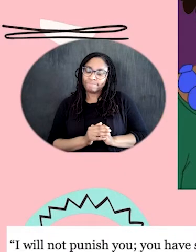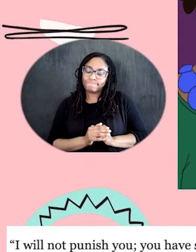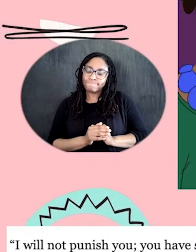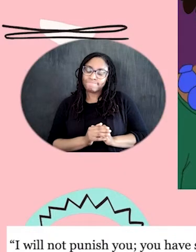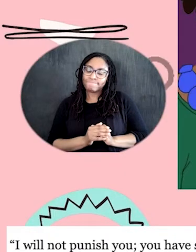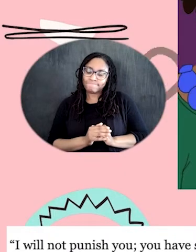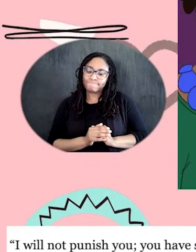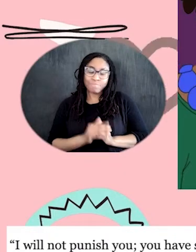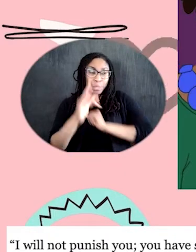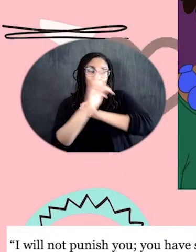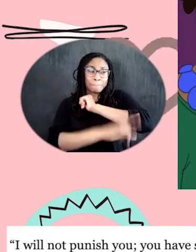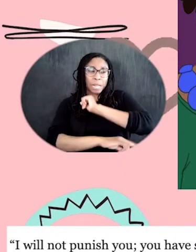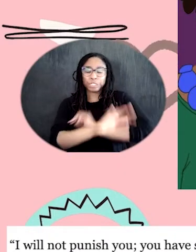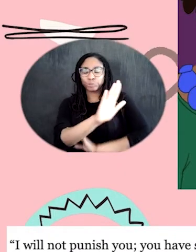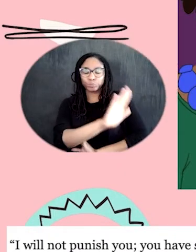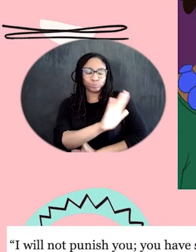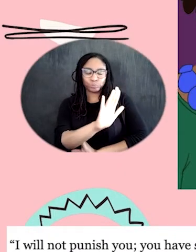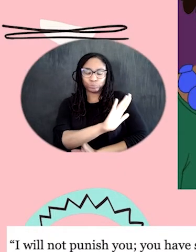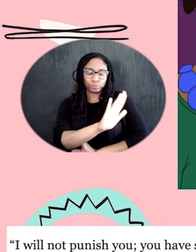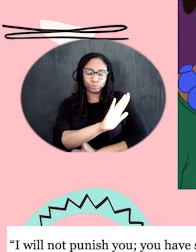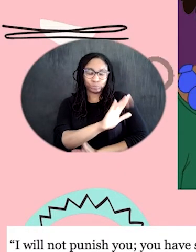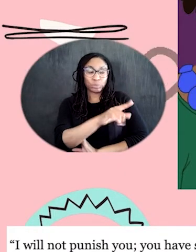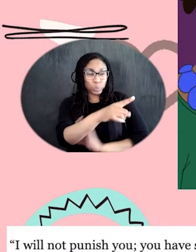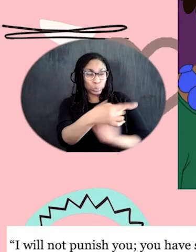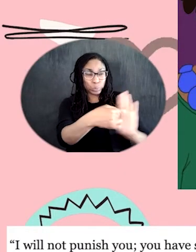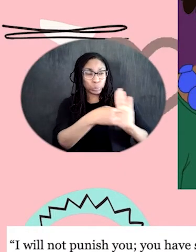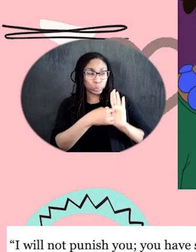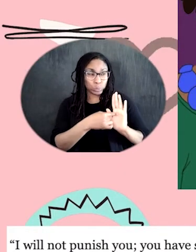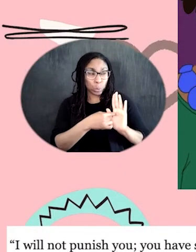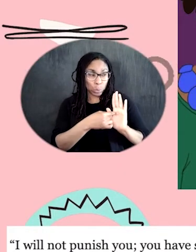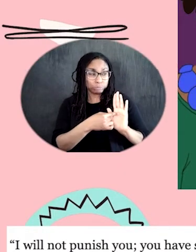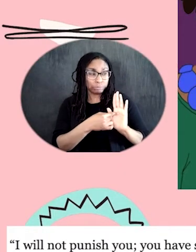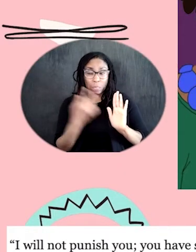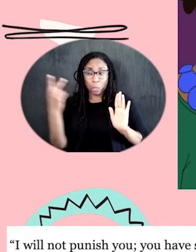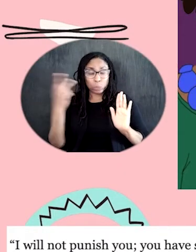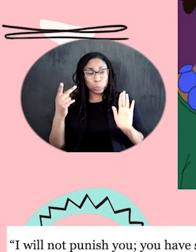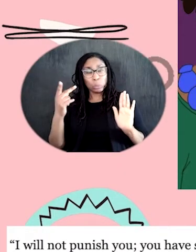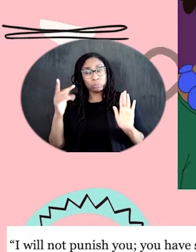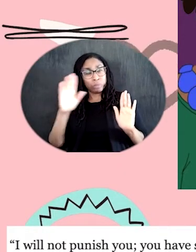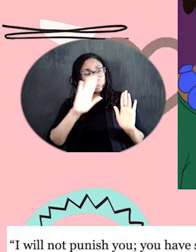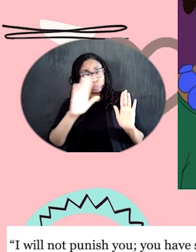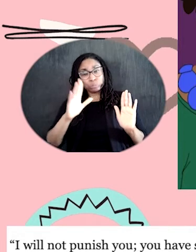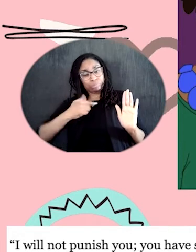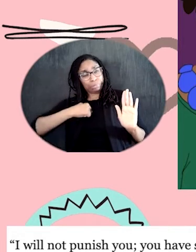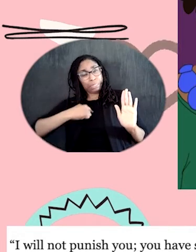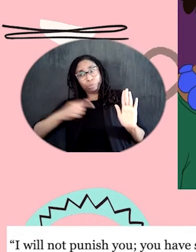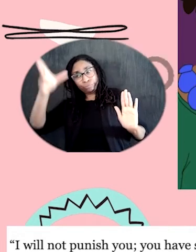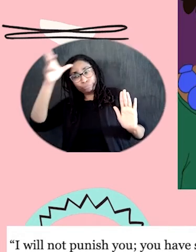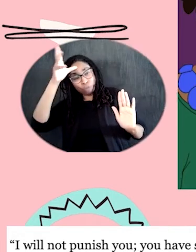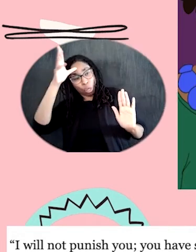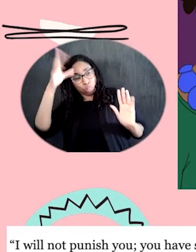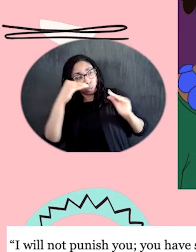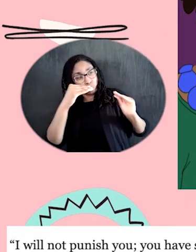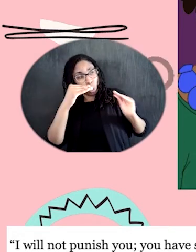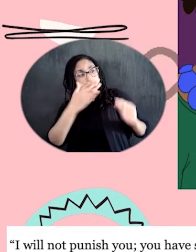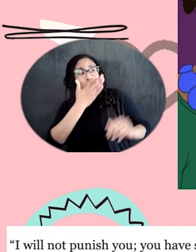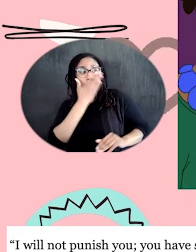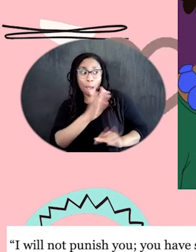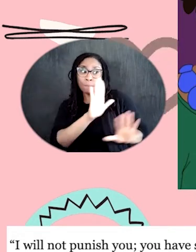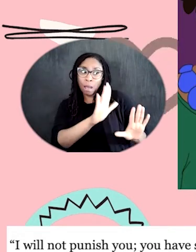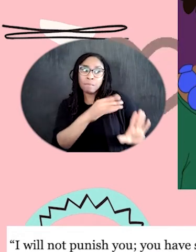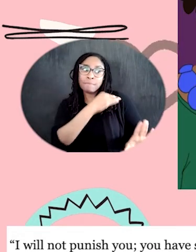I will not punish you. You have shown me that your dad and I have taught you well, but don't do it